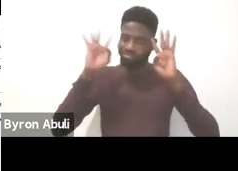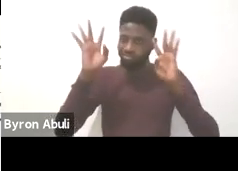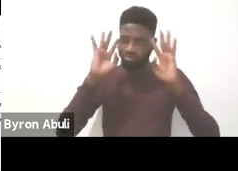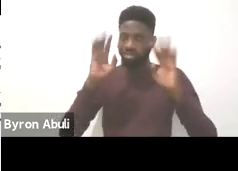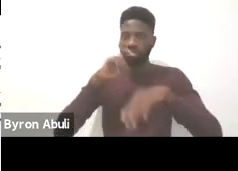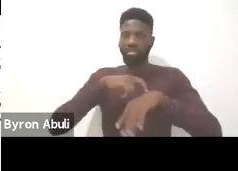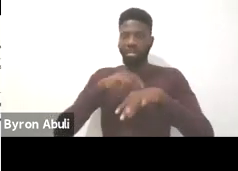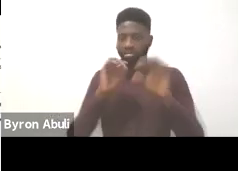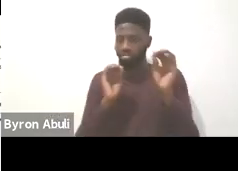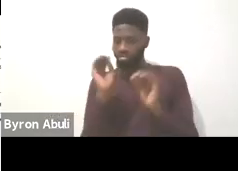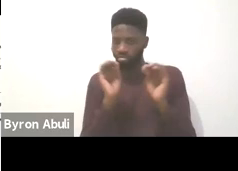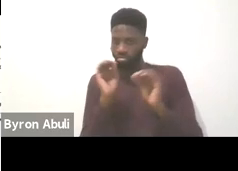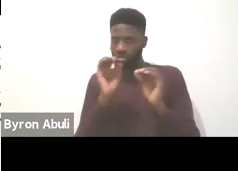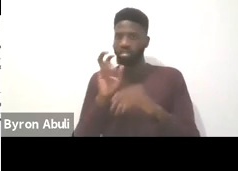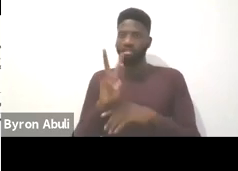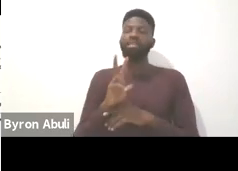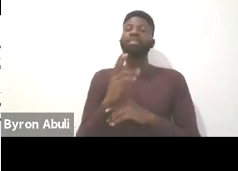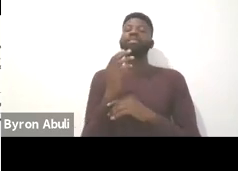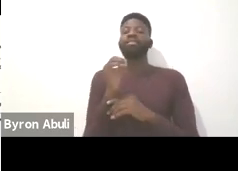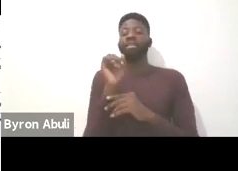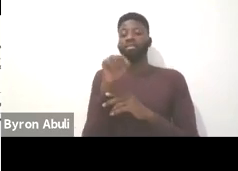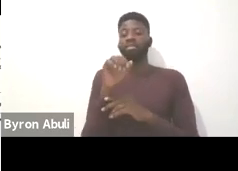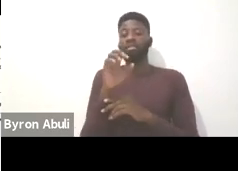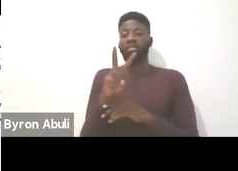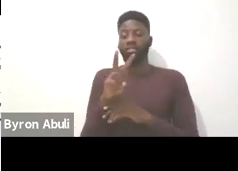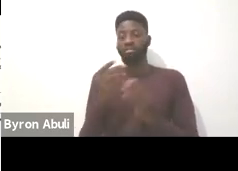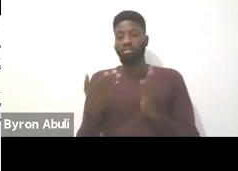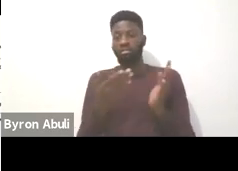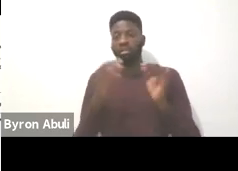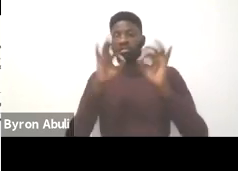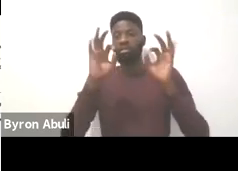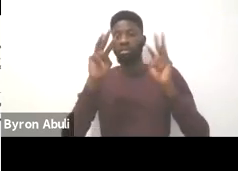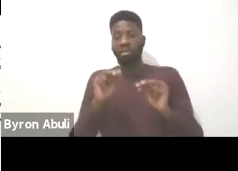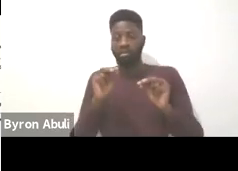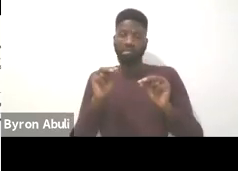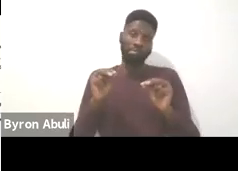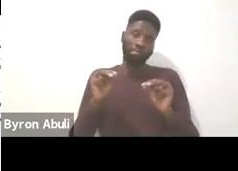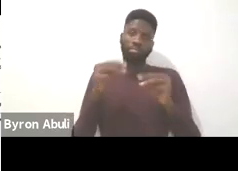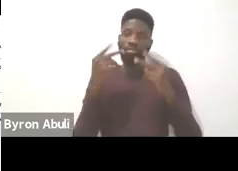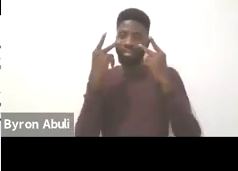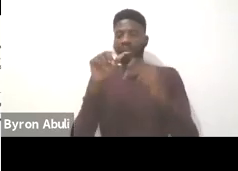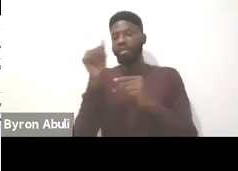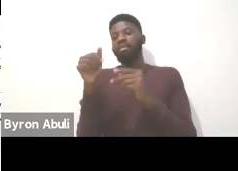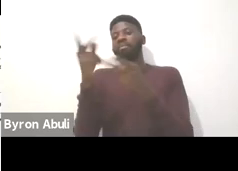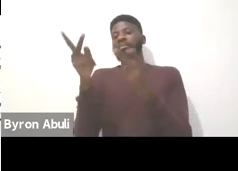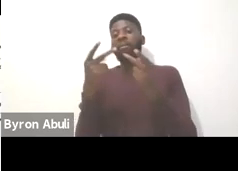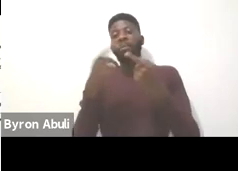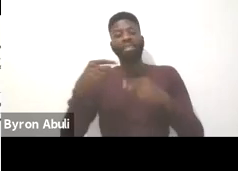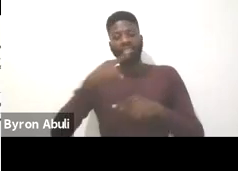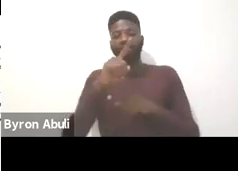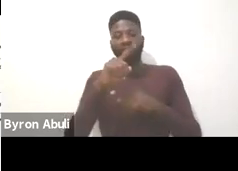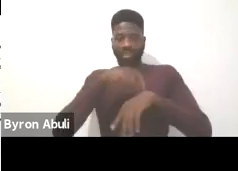time to do their CV. Despite the fact we can see this format, maybe you've seen it somewhere else, at least they took the time to do their